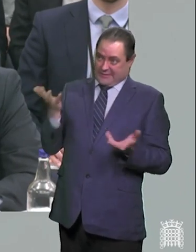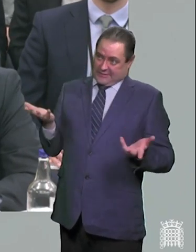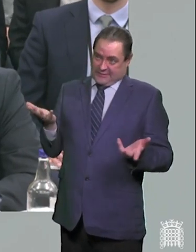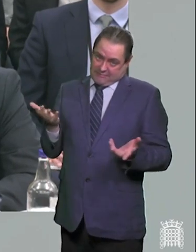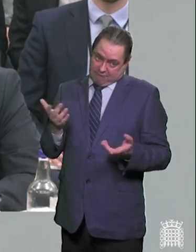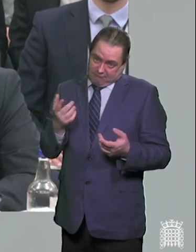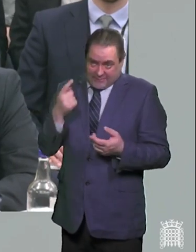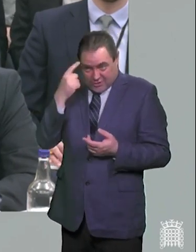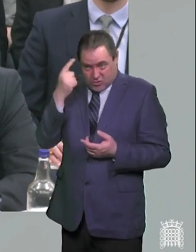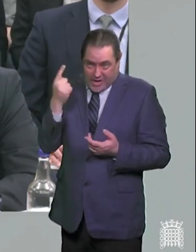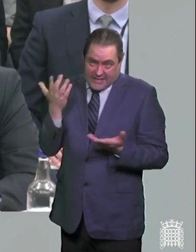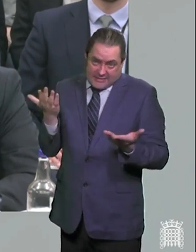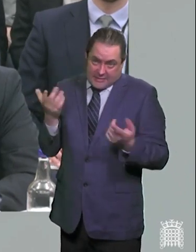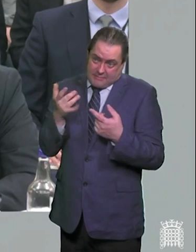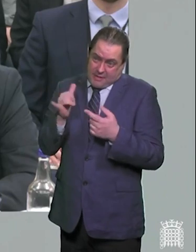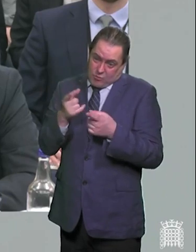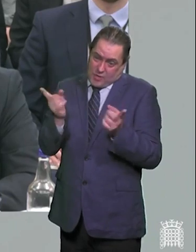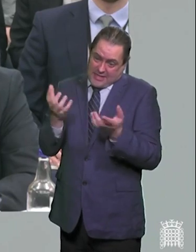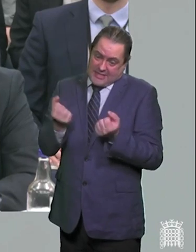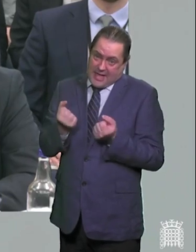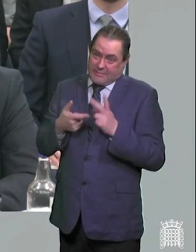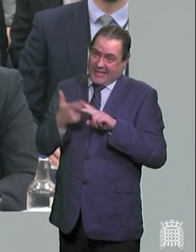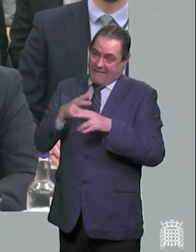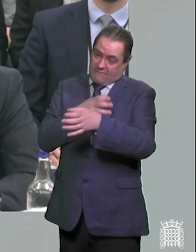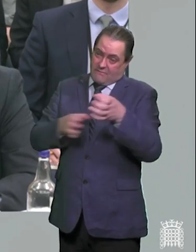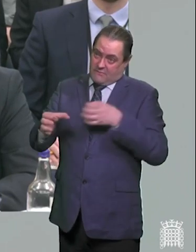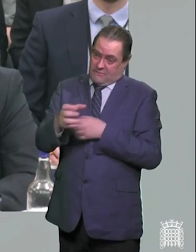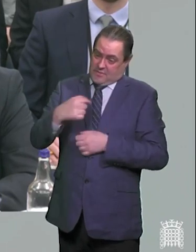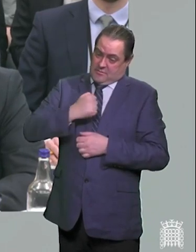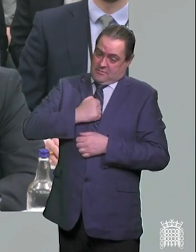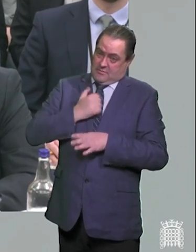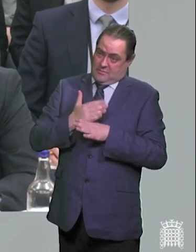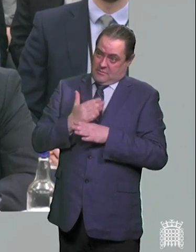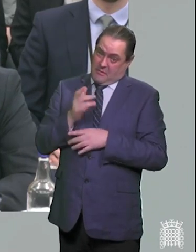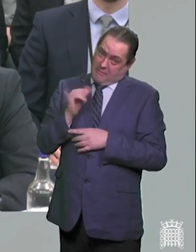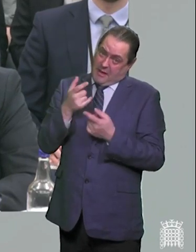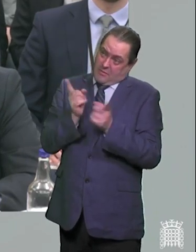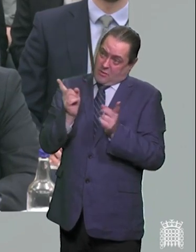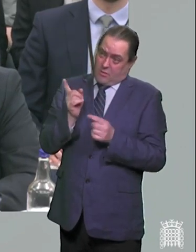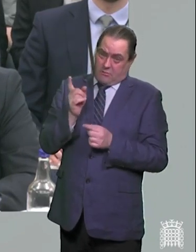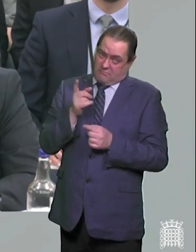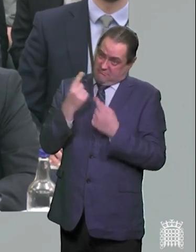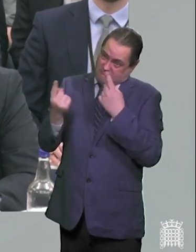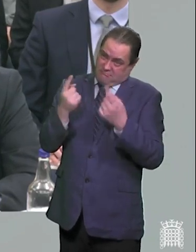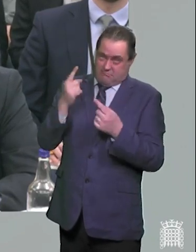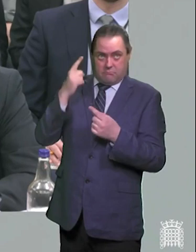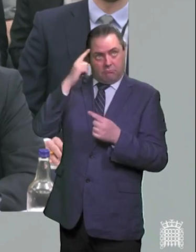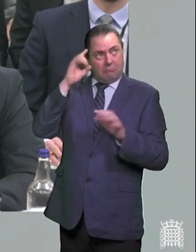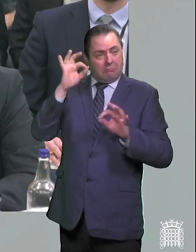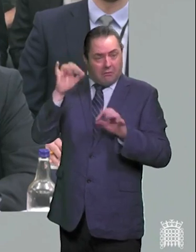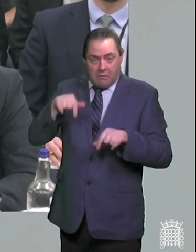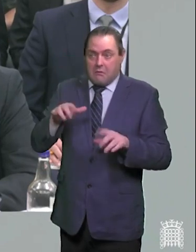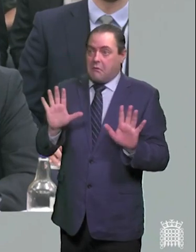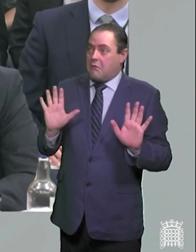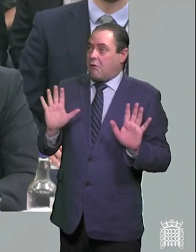venture to suggest, might concede that had they been in my shoes at that event, it might not have occurred even to them that this